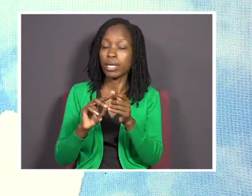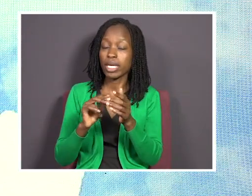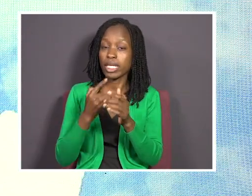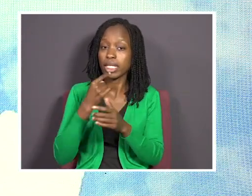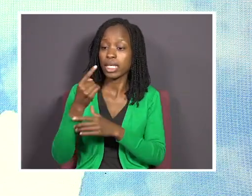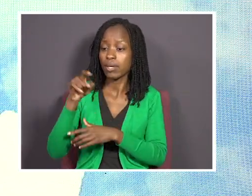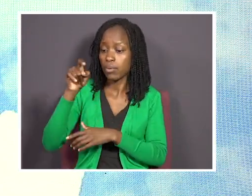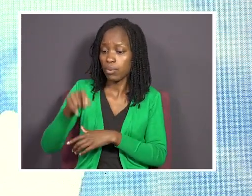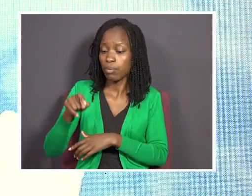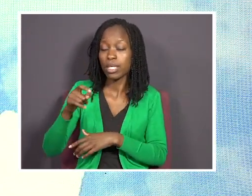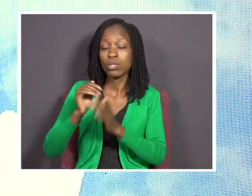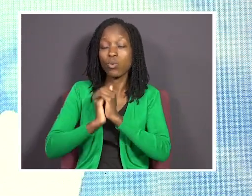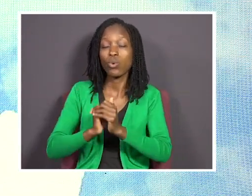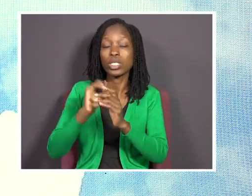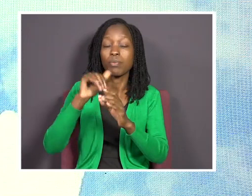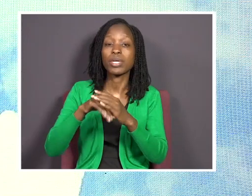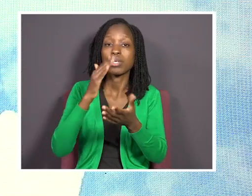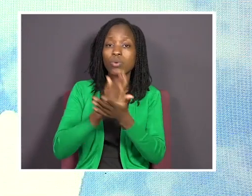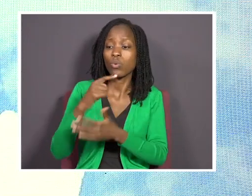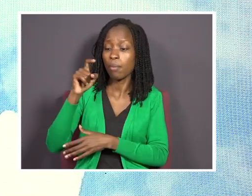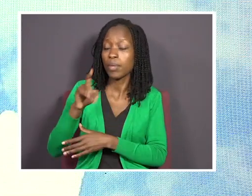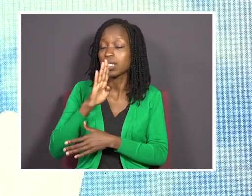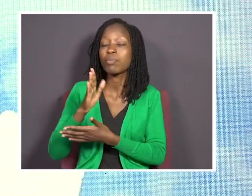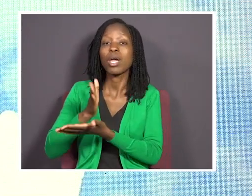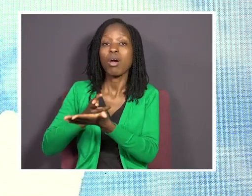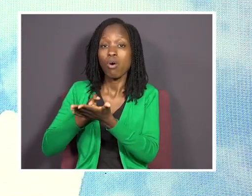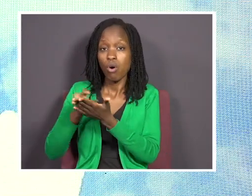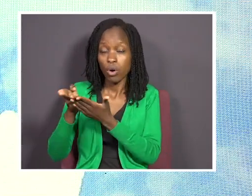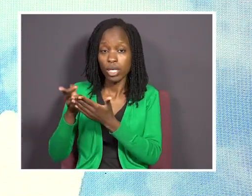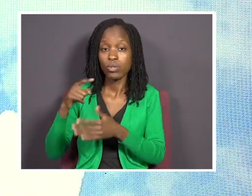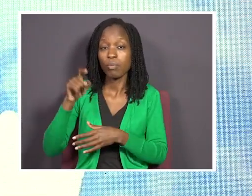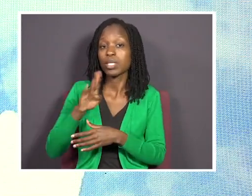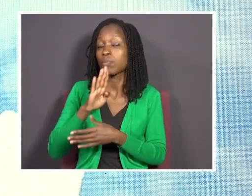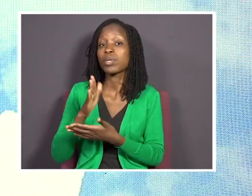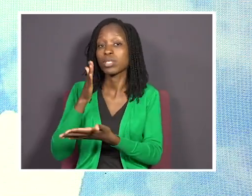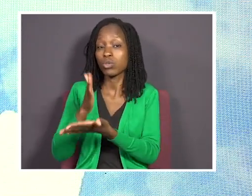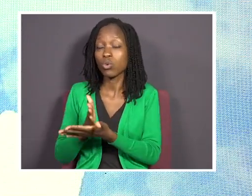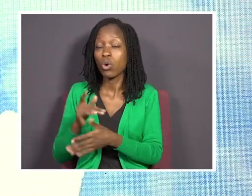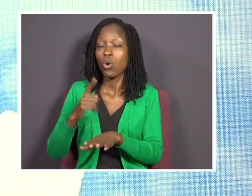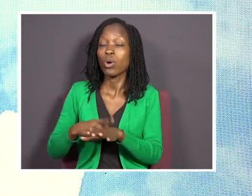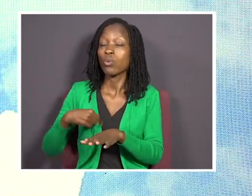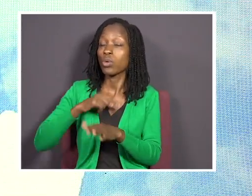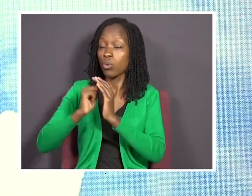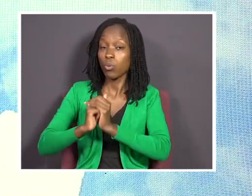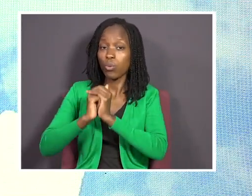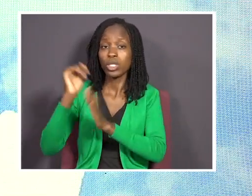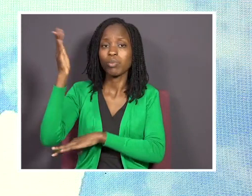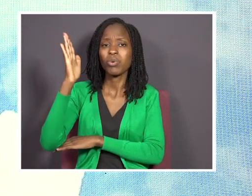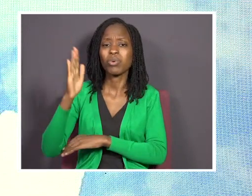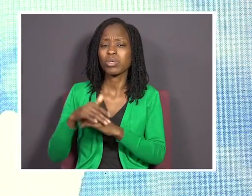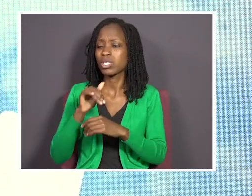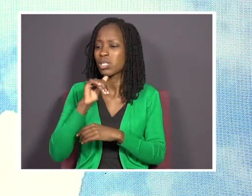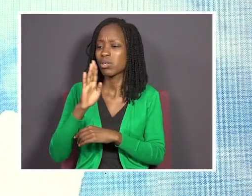in truth. We must be genuine. We must be real when we worship God. We should not